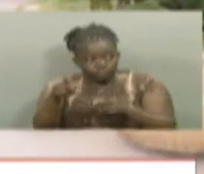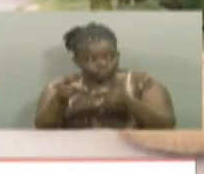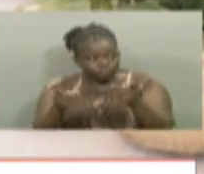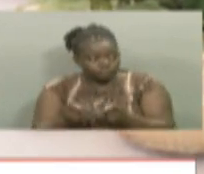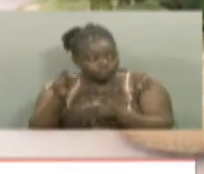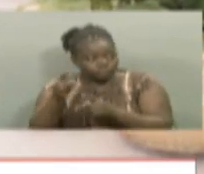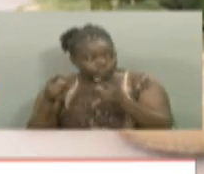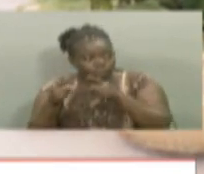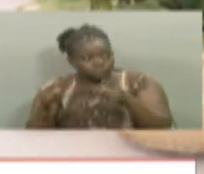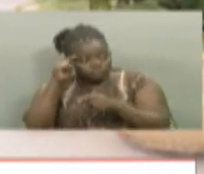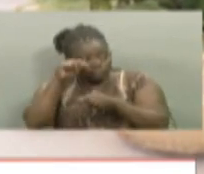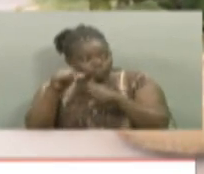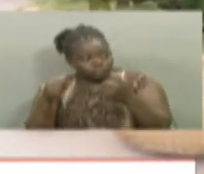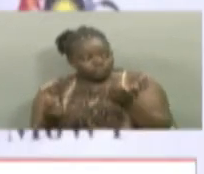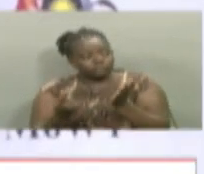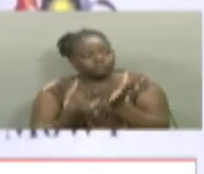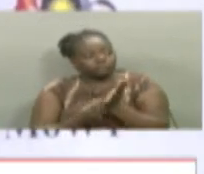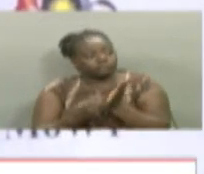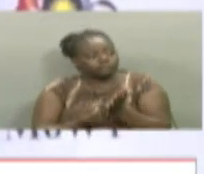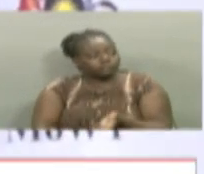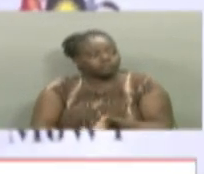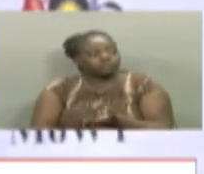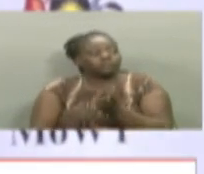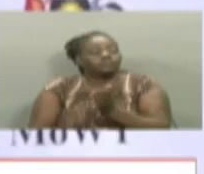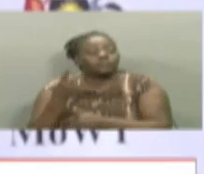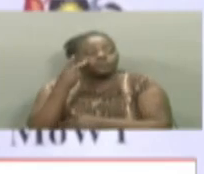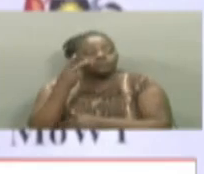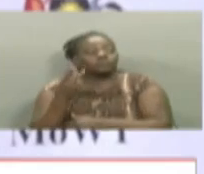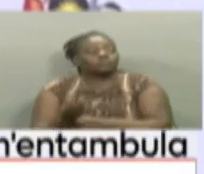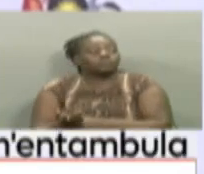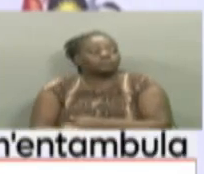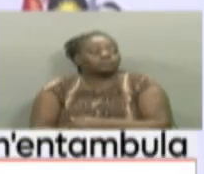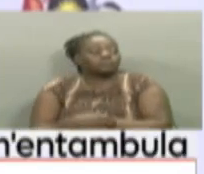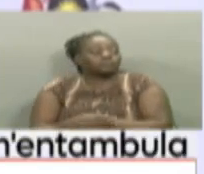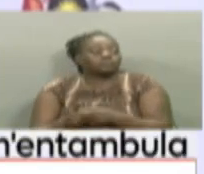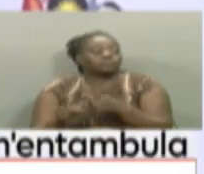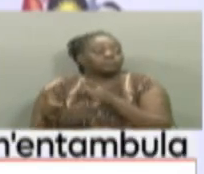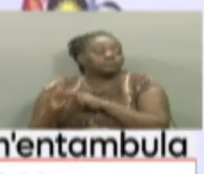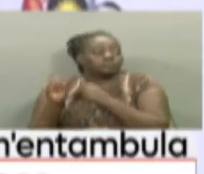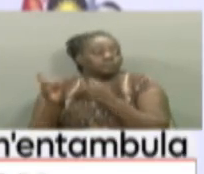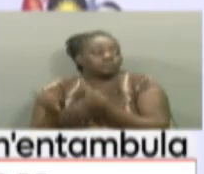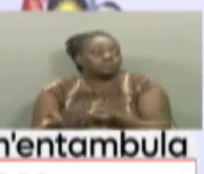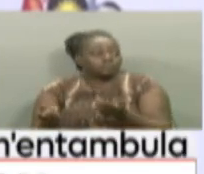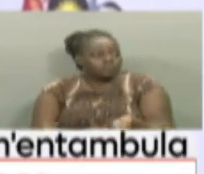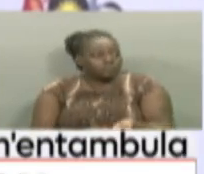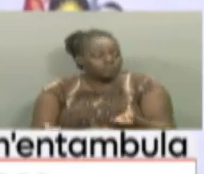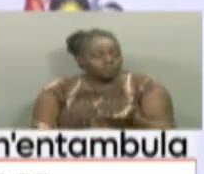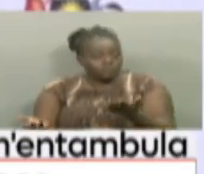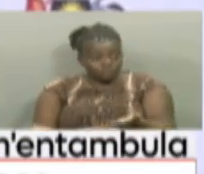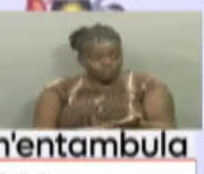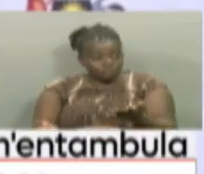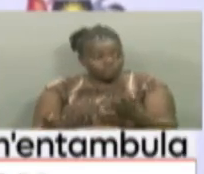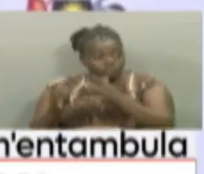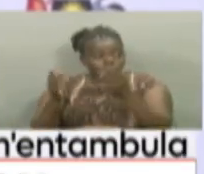wabula balowooze ku nnyaffe Uganda. Ekinaavaamu tunagenda okulaba n'ebyokwerinda byaffe nga nabyo tubiteeka ku mpewo kubanga